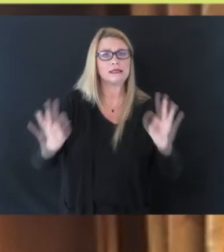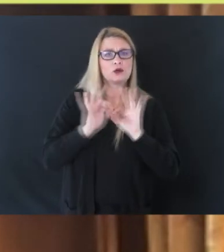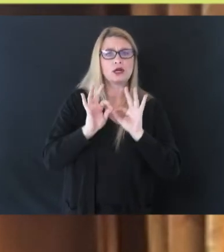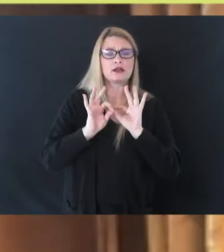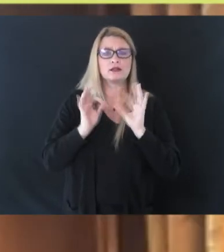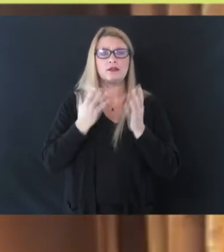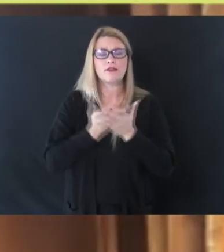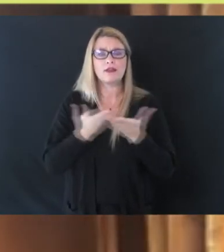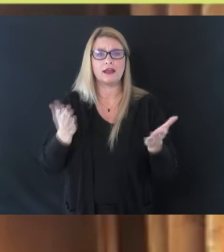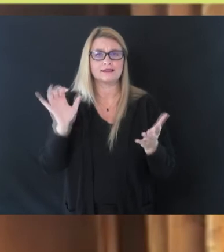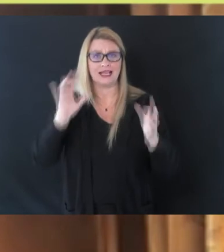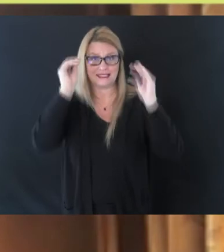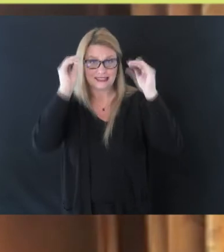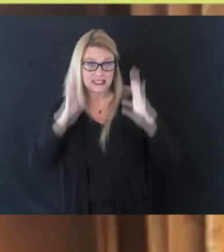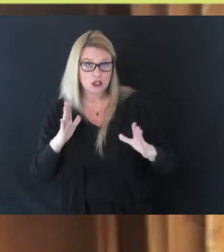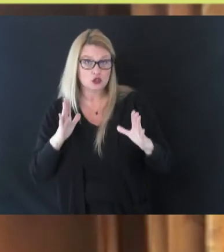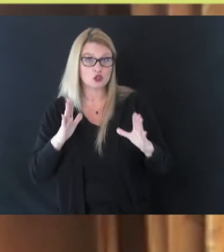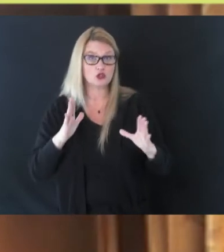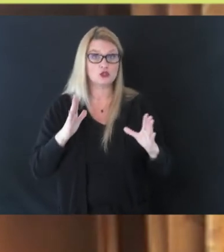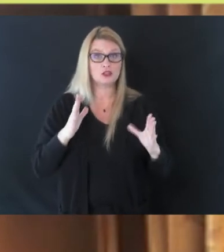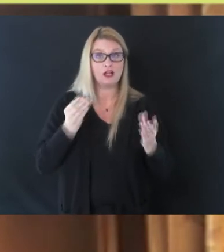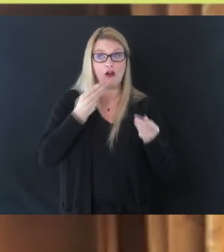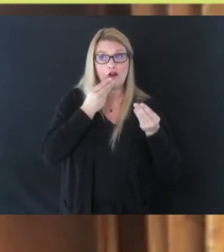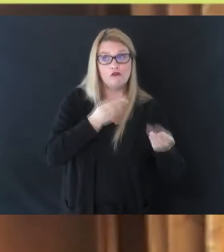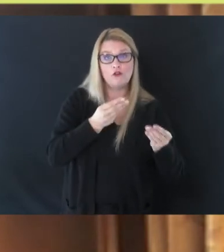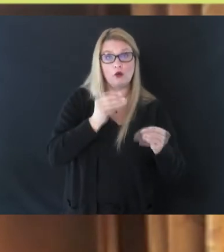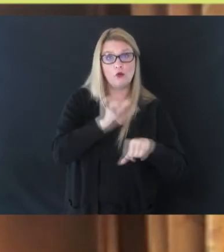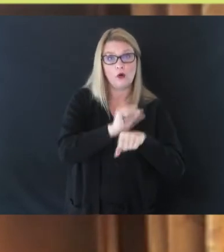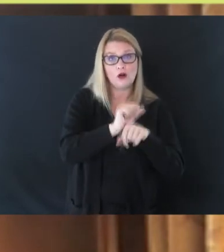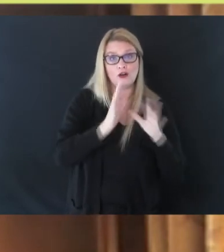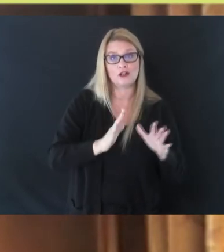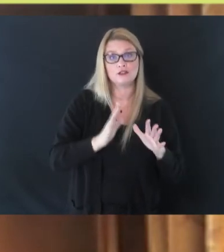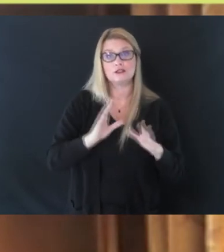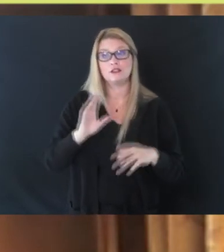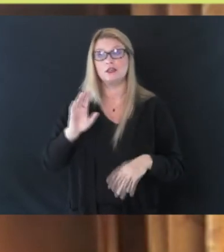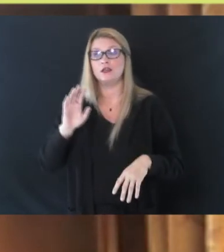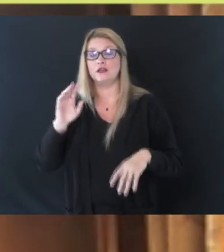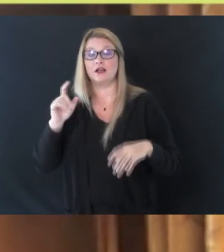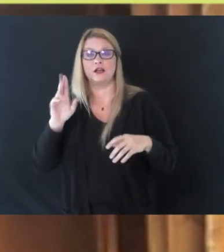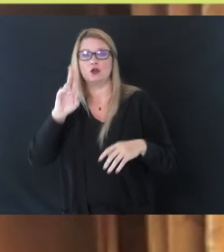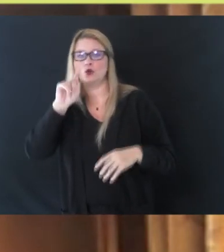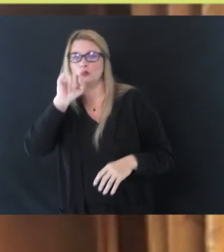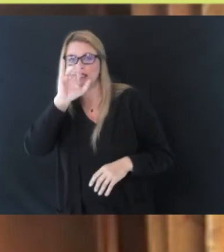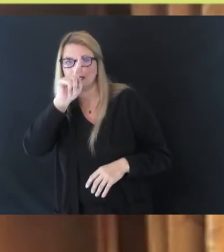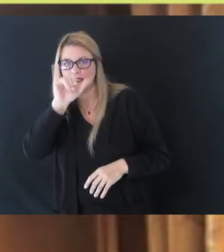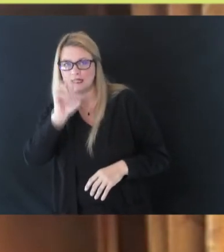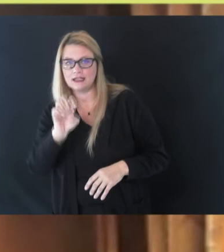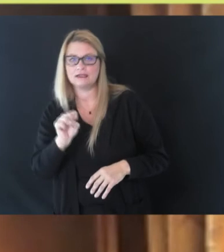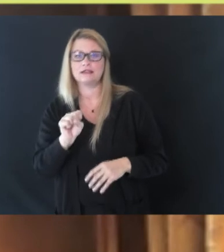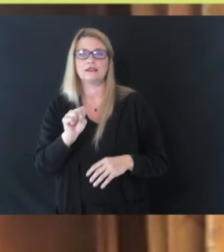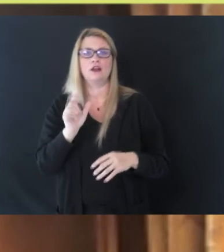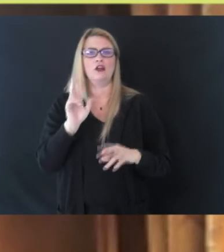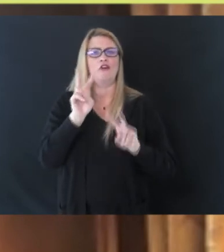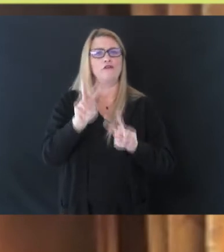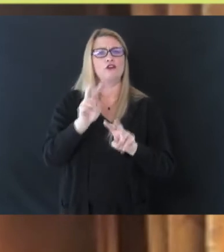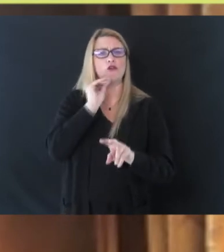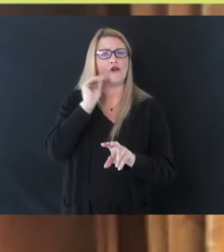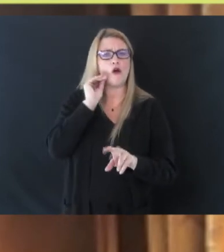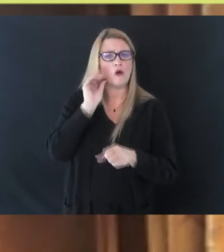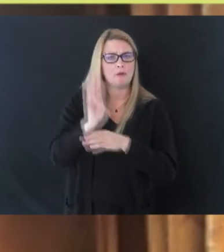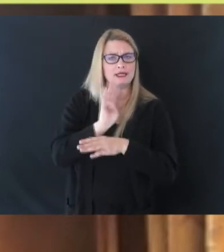like teachers, food workers, utility workers, people in the funeral home industry,